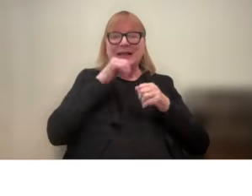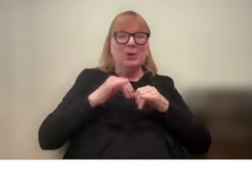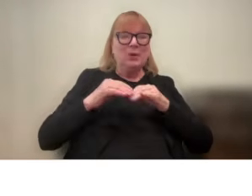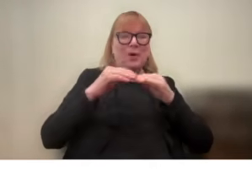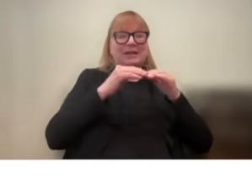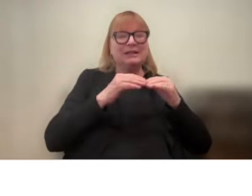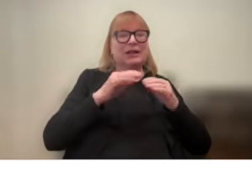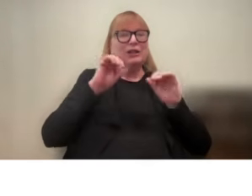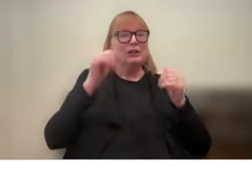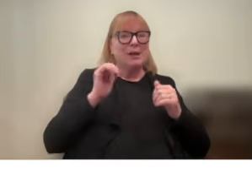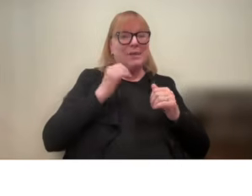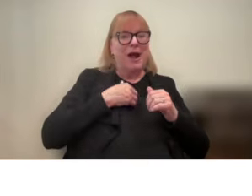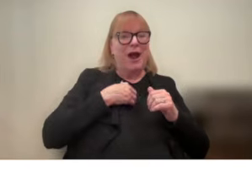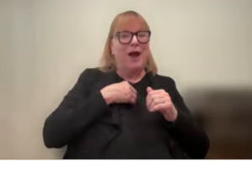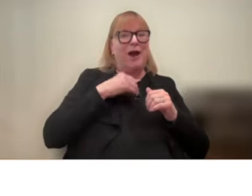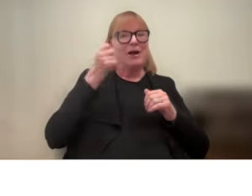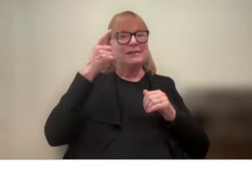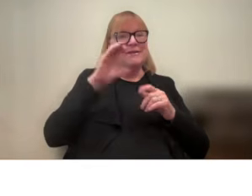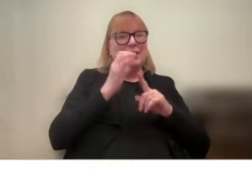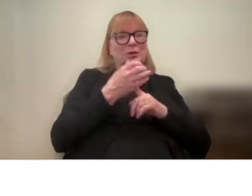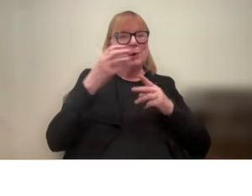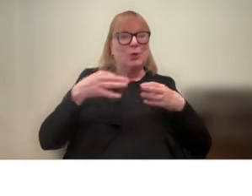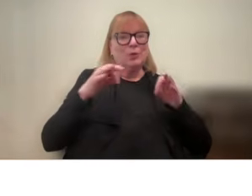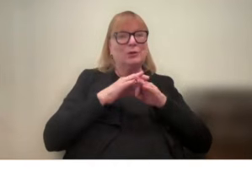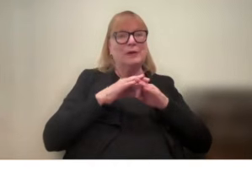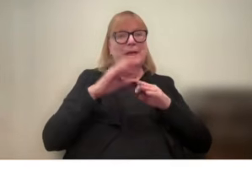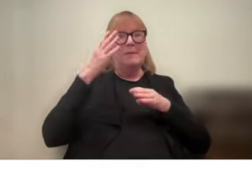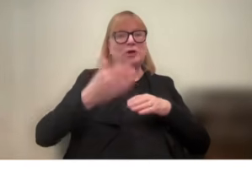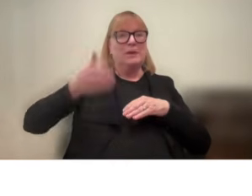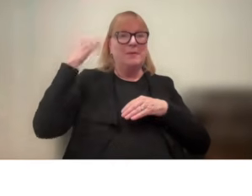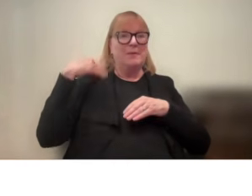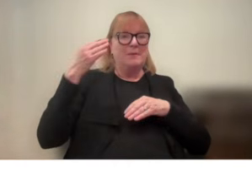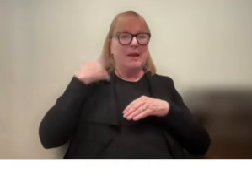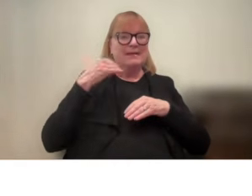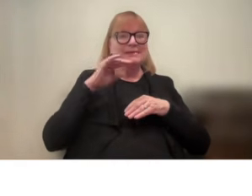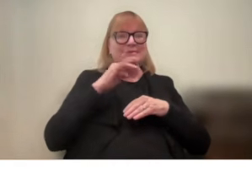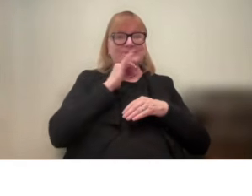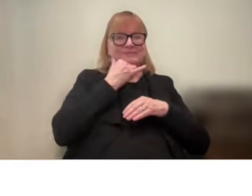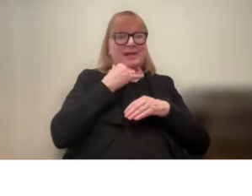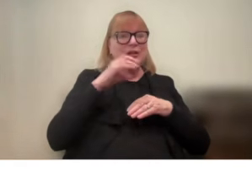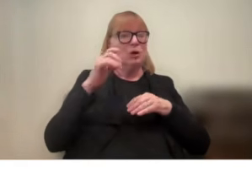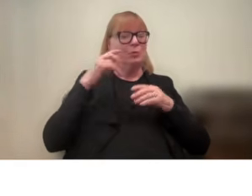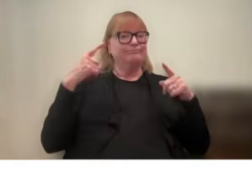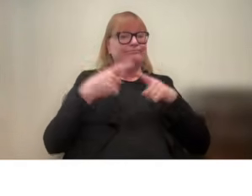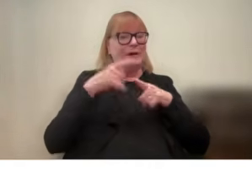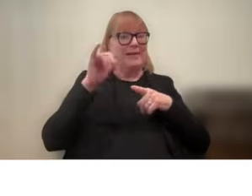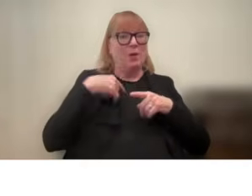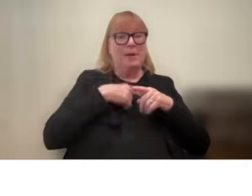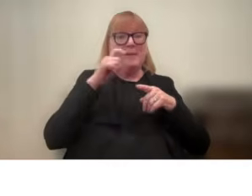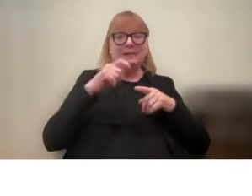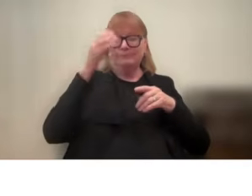collective understanding of cultural worth in a manner that mirrors past biases. So, to counteract this, we